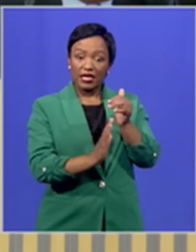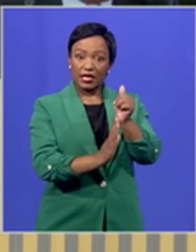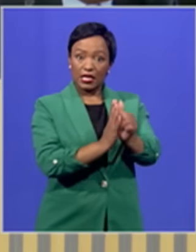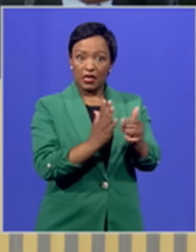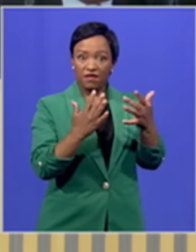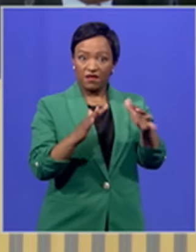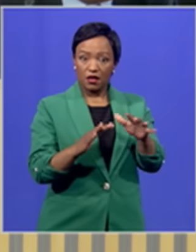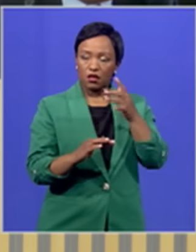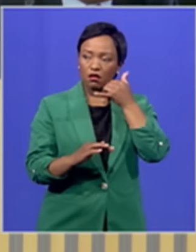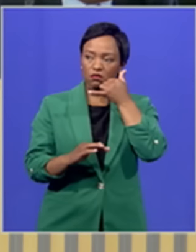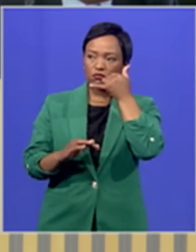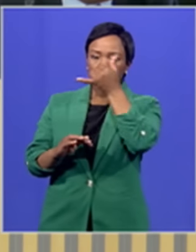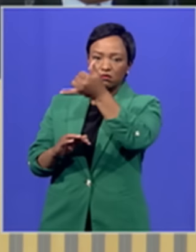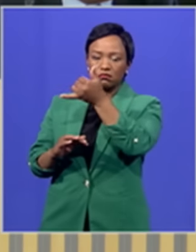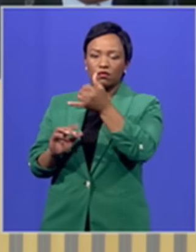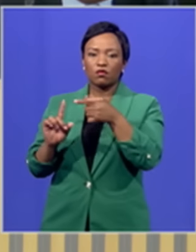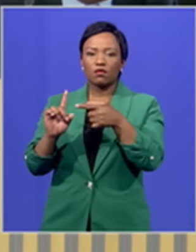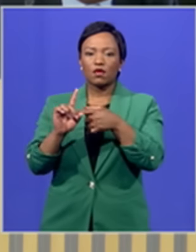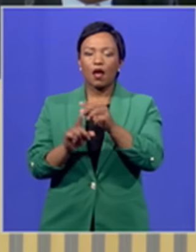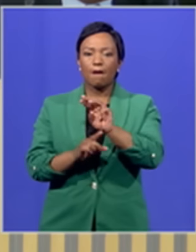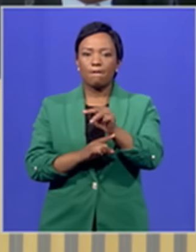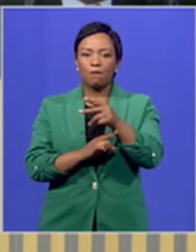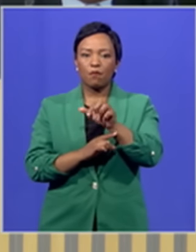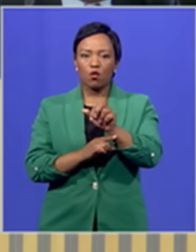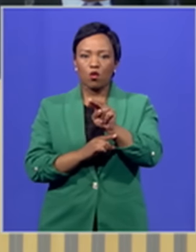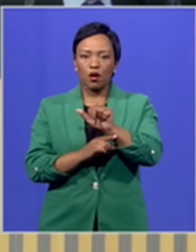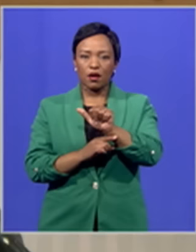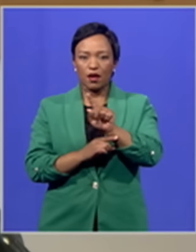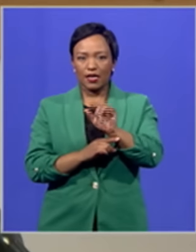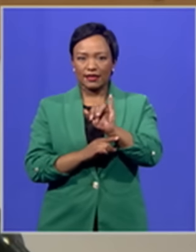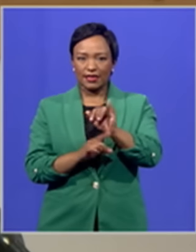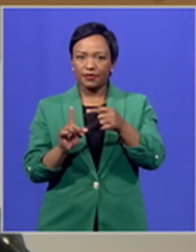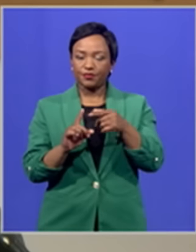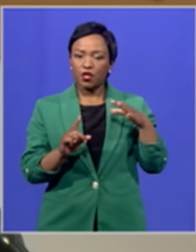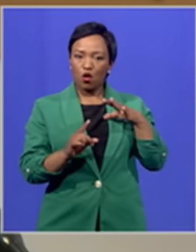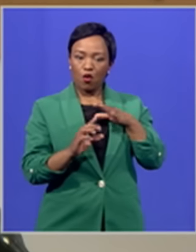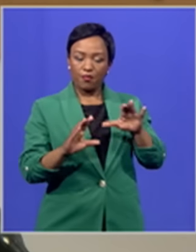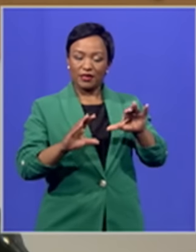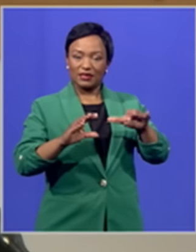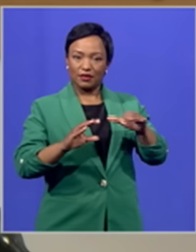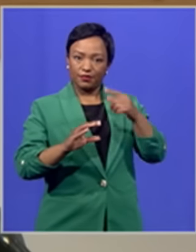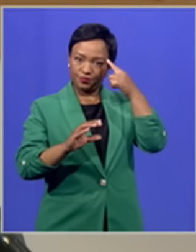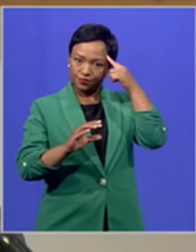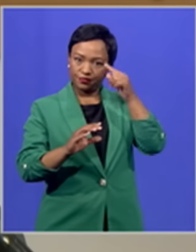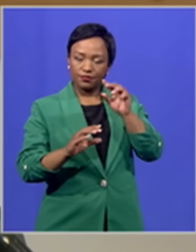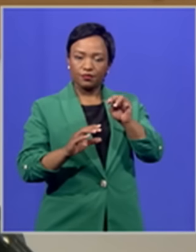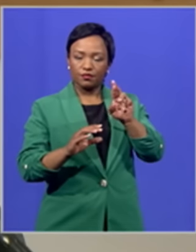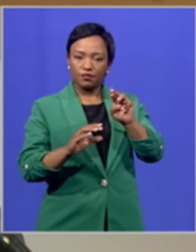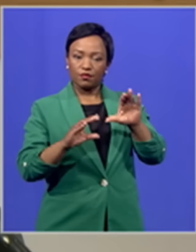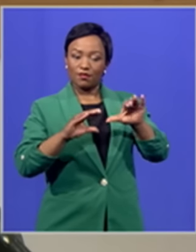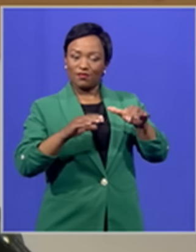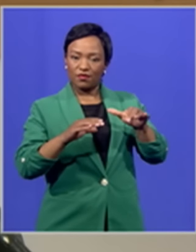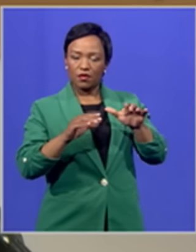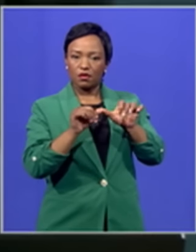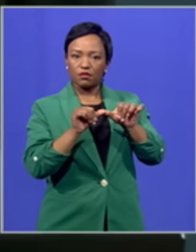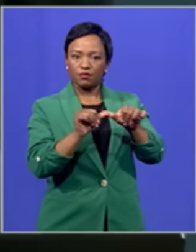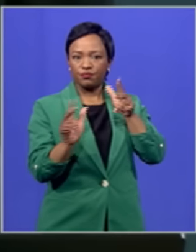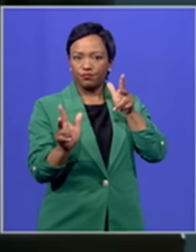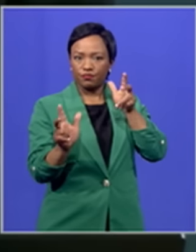Makwanasi. Khomišene ya Matlanga e tšwela pele go kwa diphišamare ka lefapeng la sepetepete la Ekurhuleni